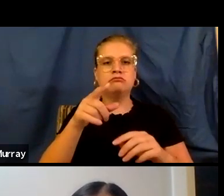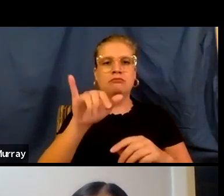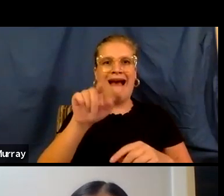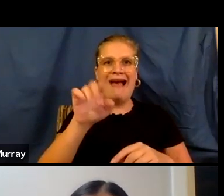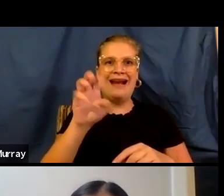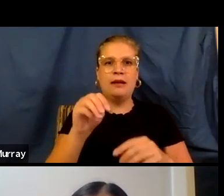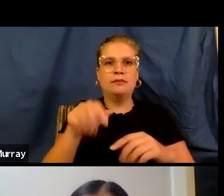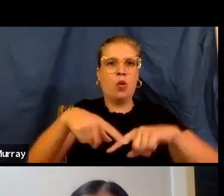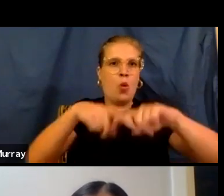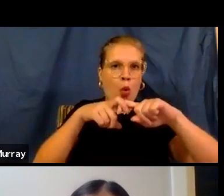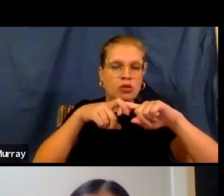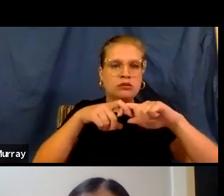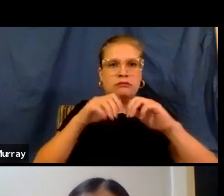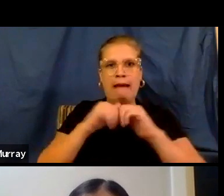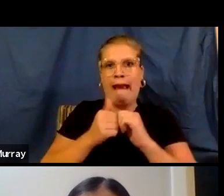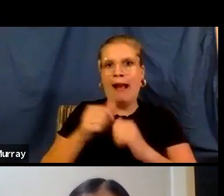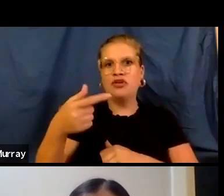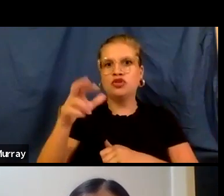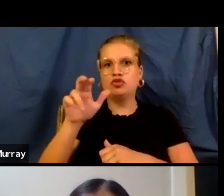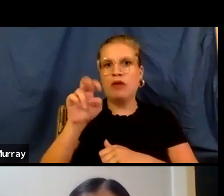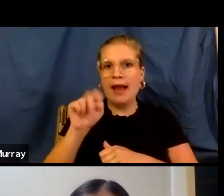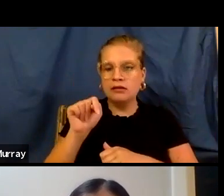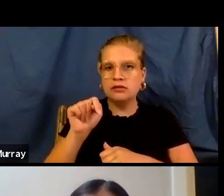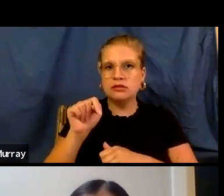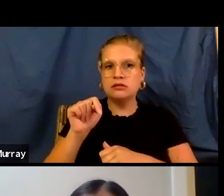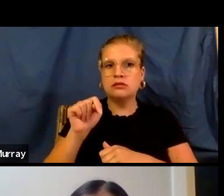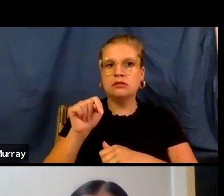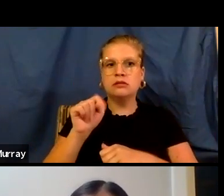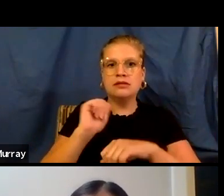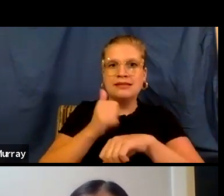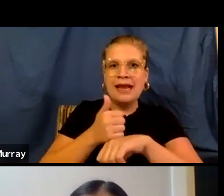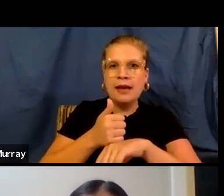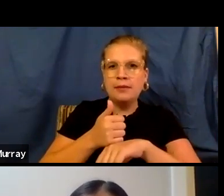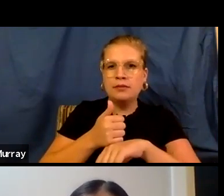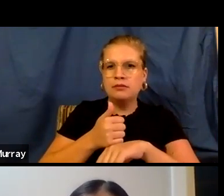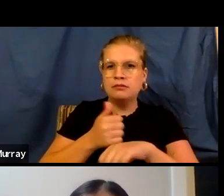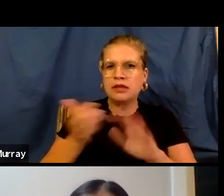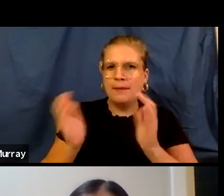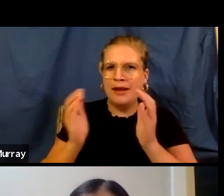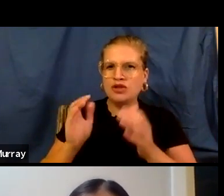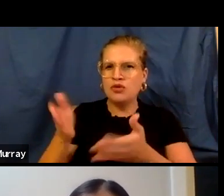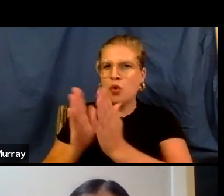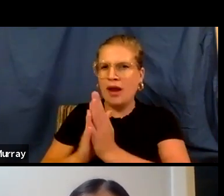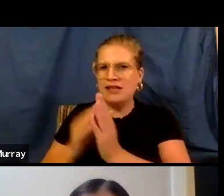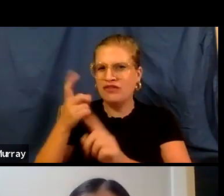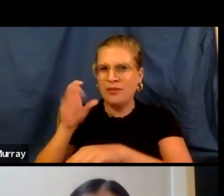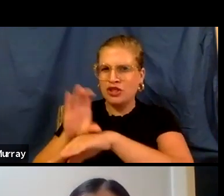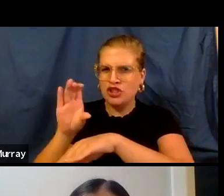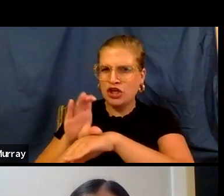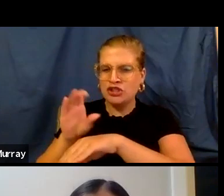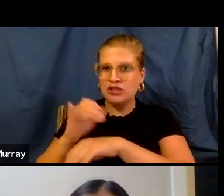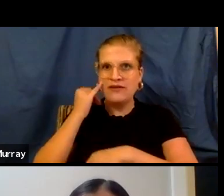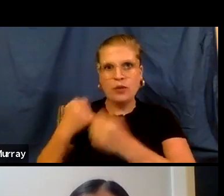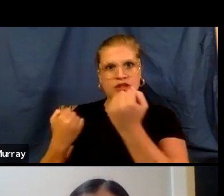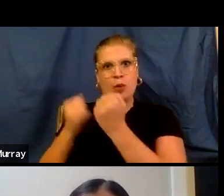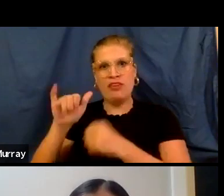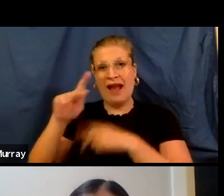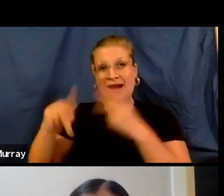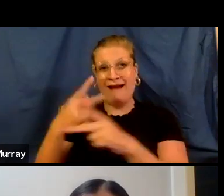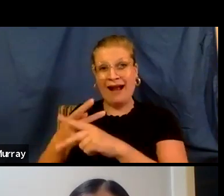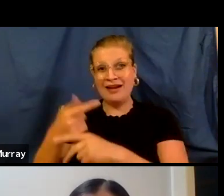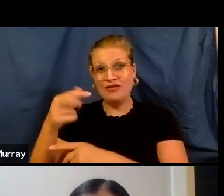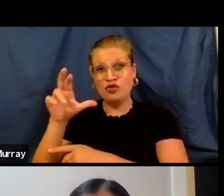in this fashion versus how we've already passed one with the request from the church that you attend. So, I mean, if we're going to support that kind of grant